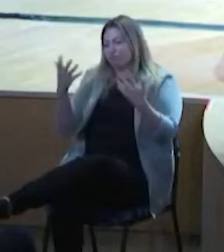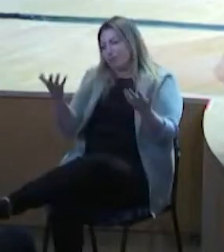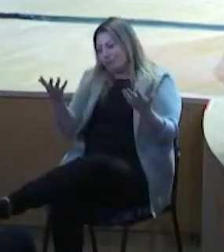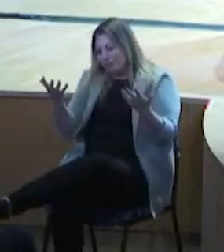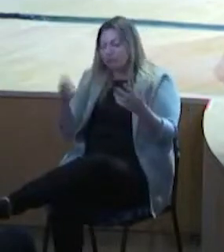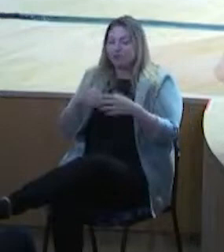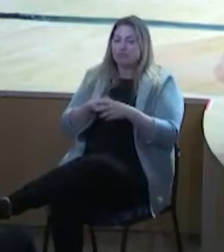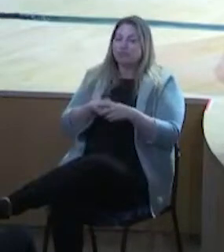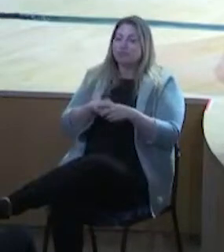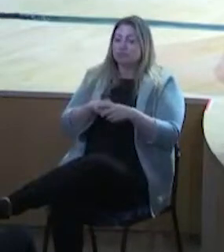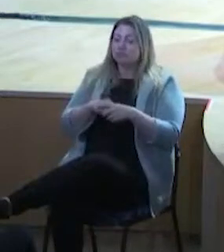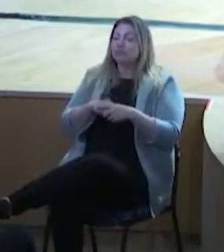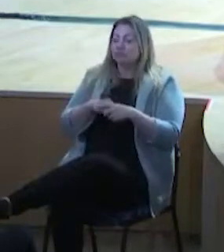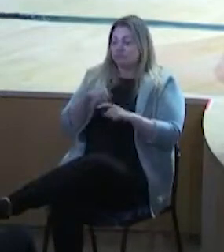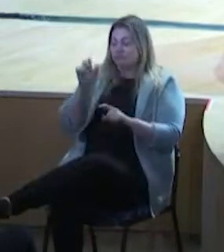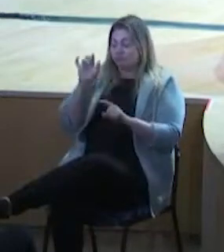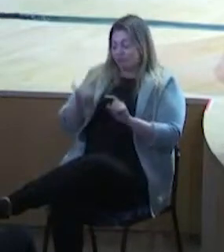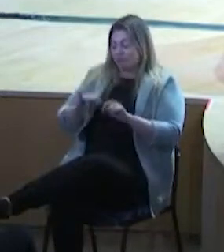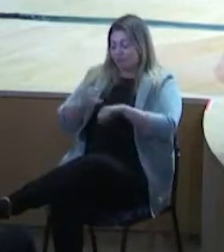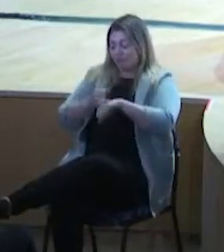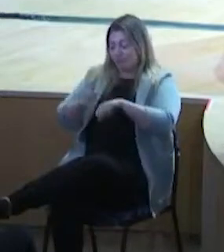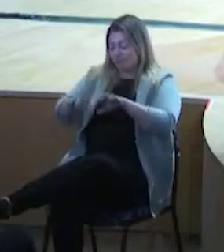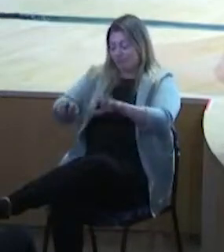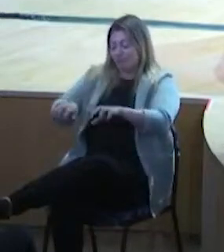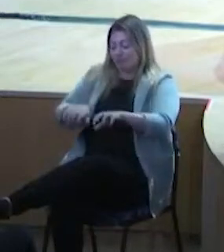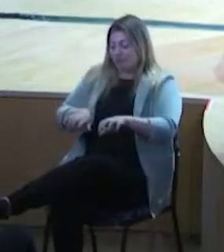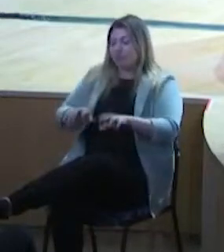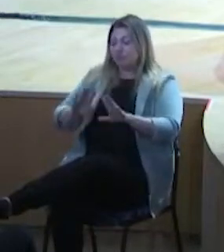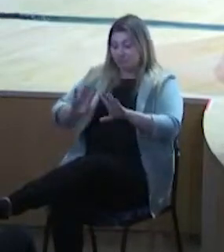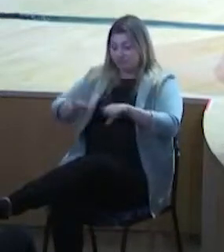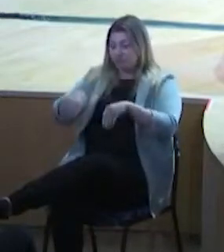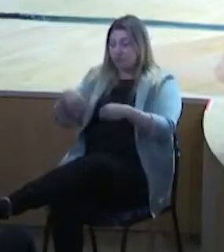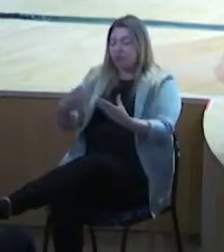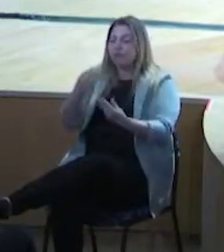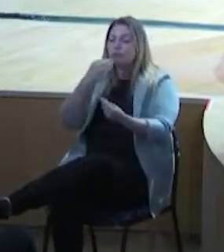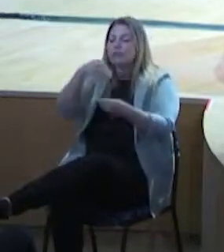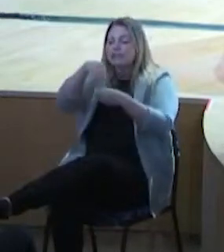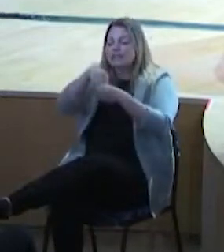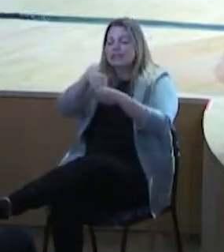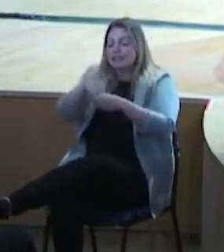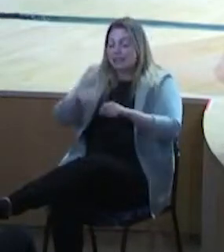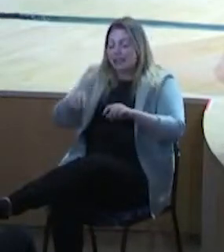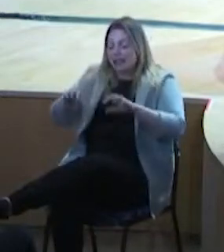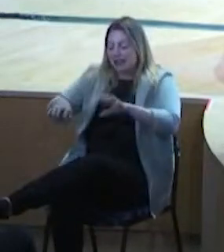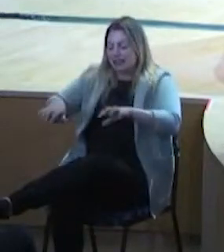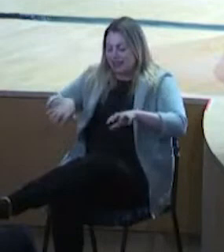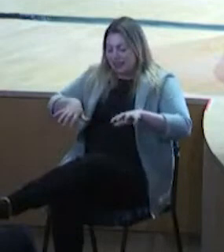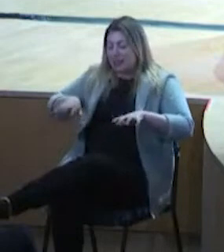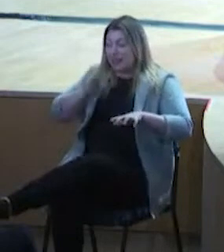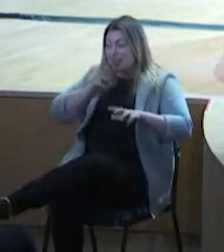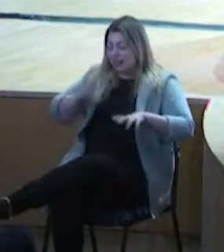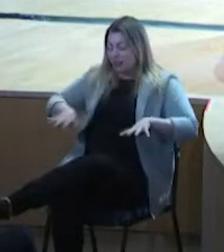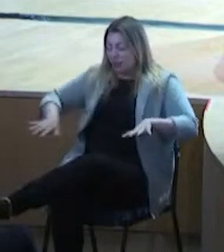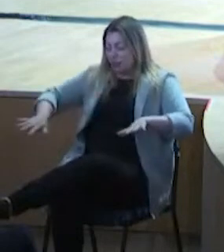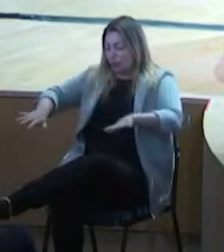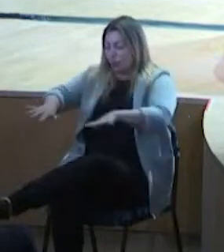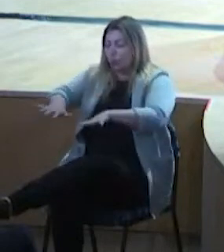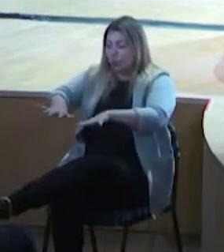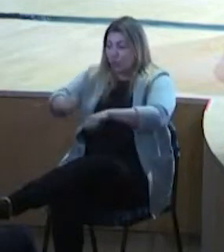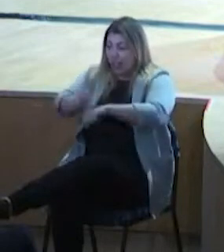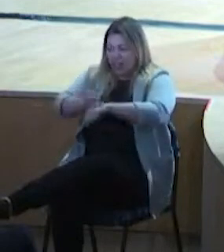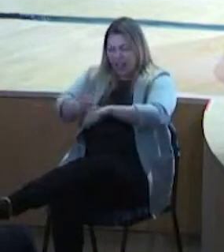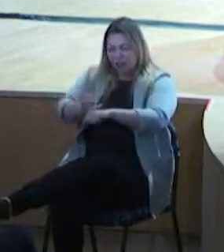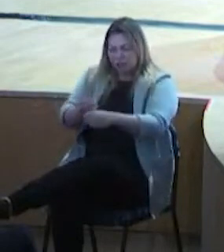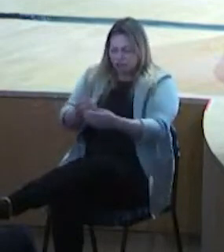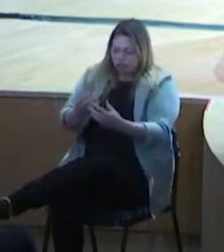So chinampas was a way to provide food within a lake. You create these islands that are very fertile, that